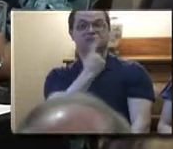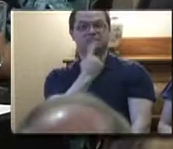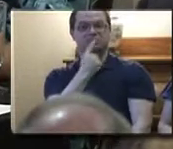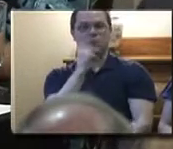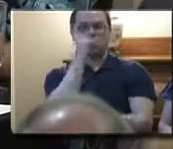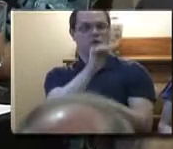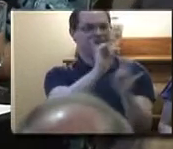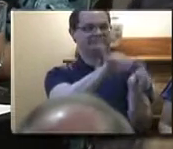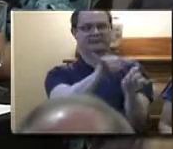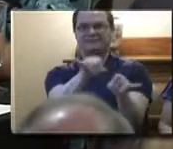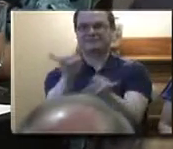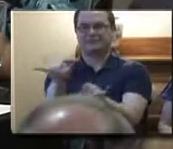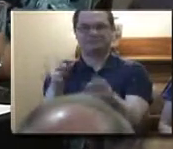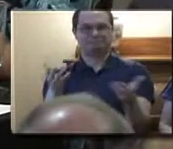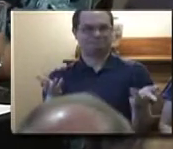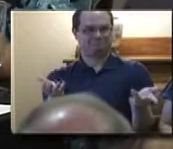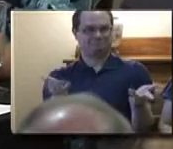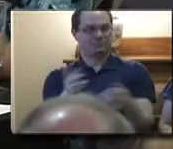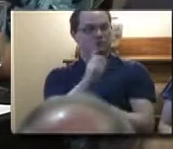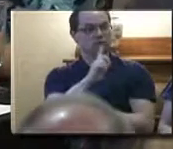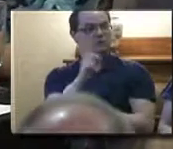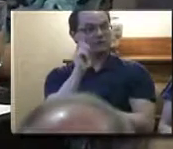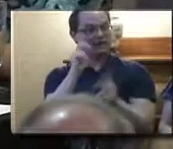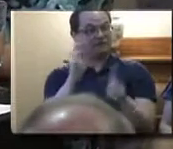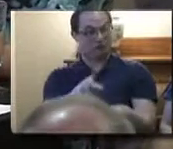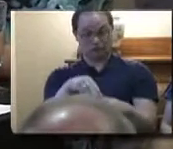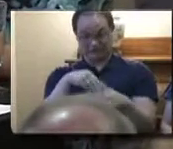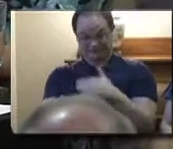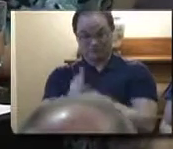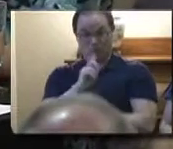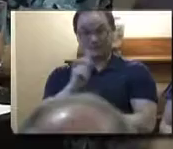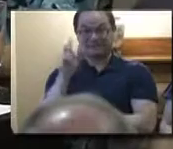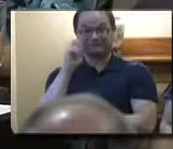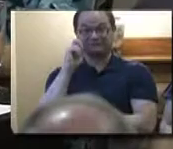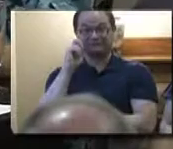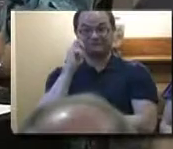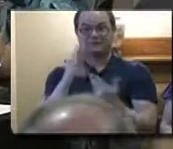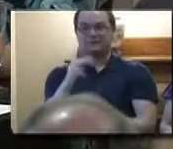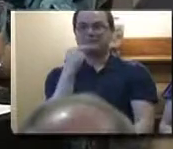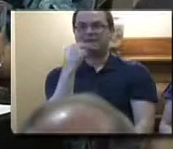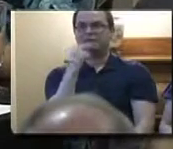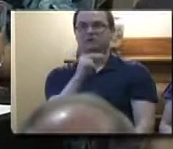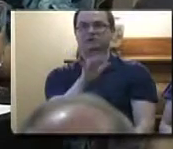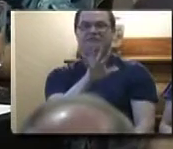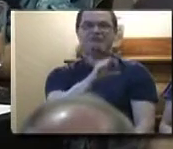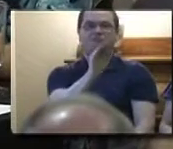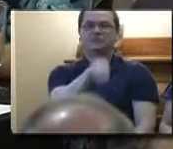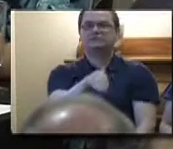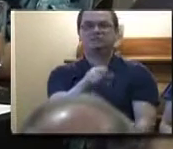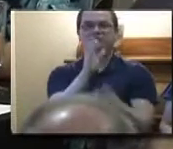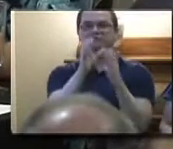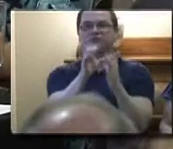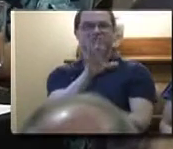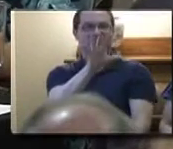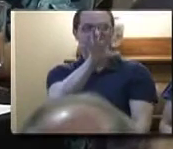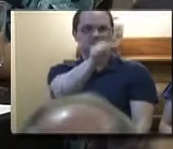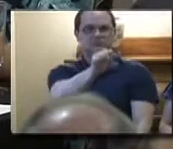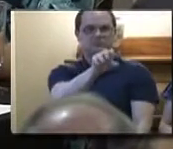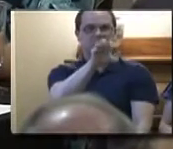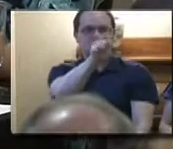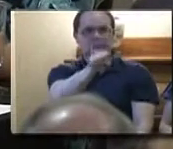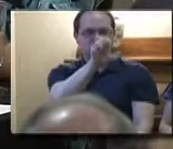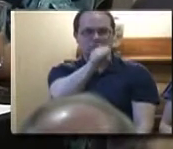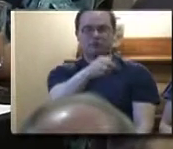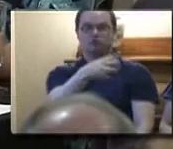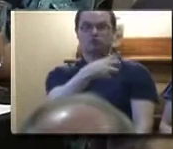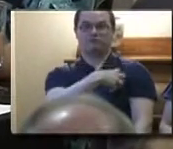look alike. So a deaf person, especially if they're born deaf, may lip read maybe 5% of a conversation. So when a